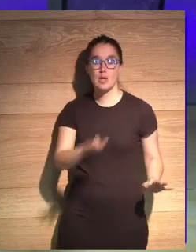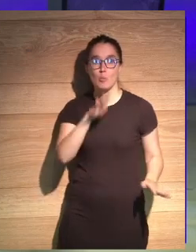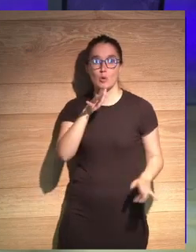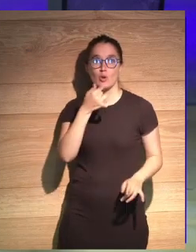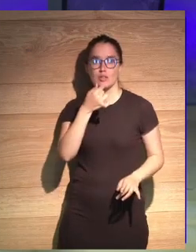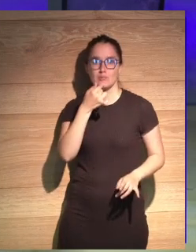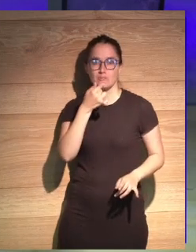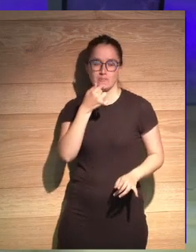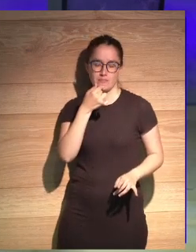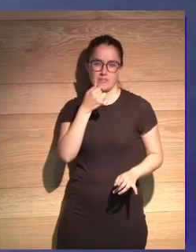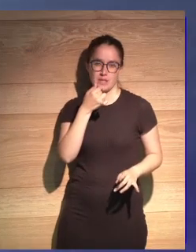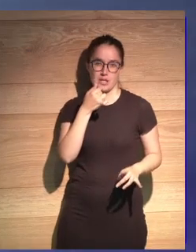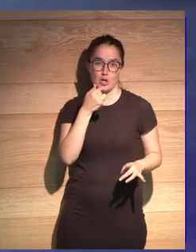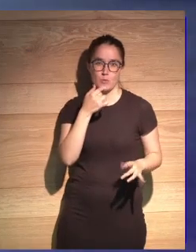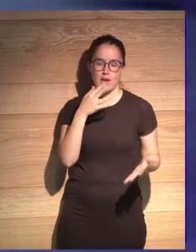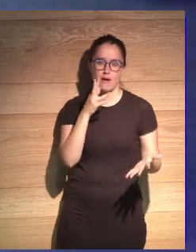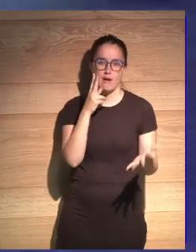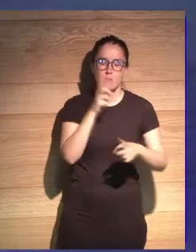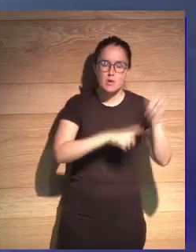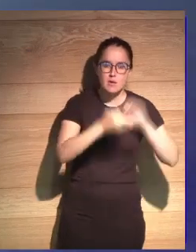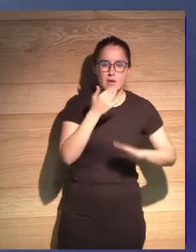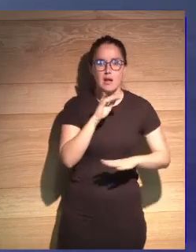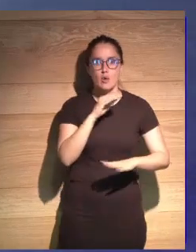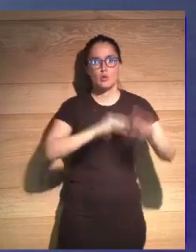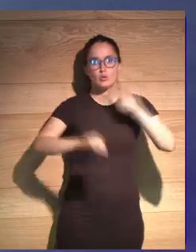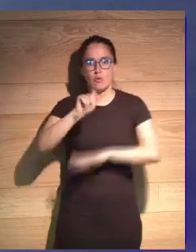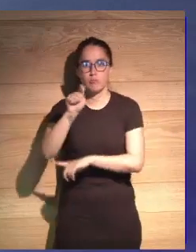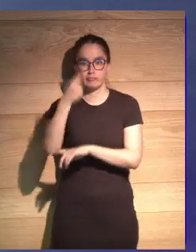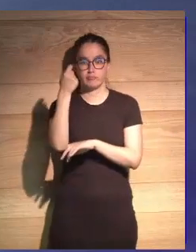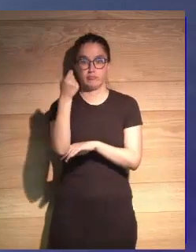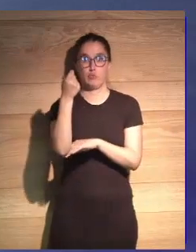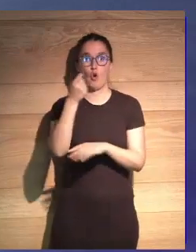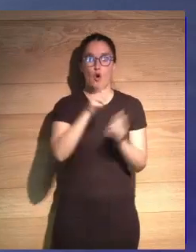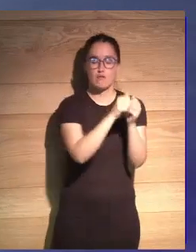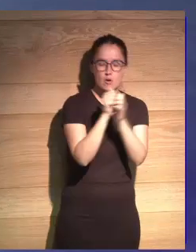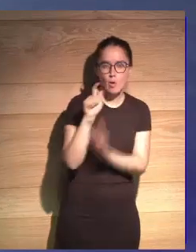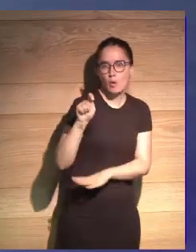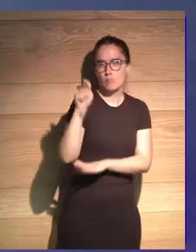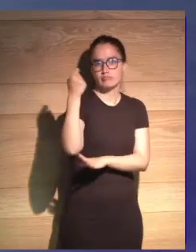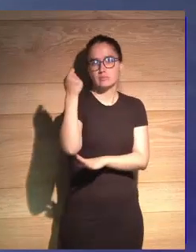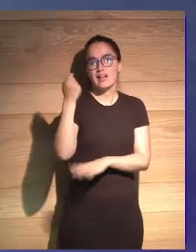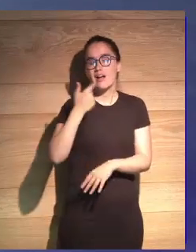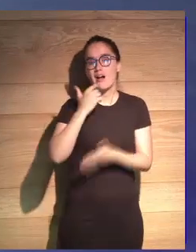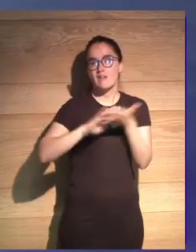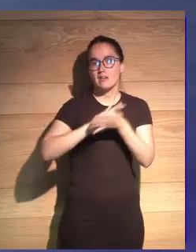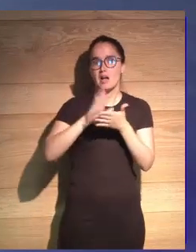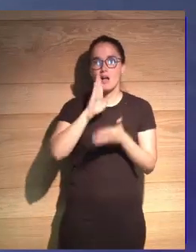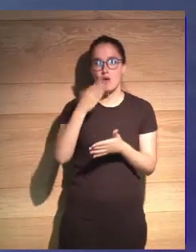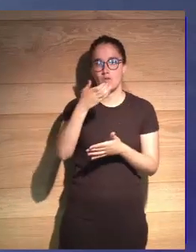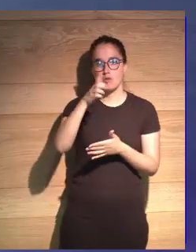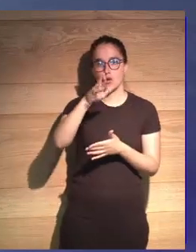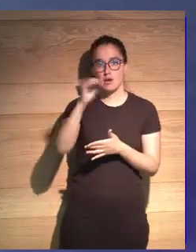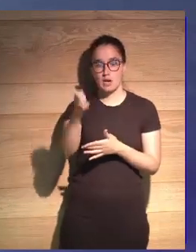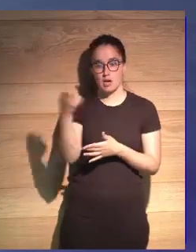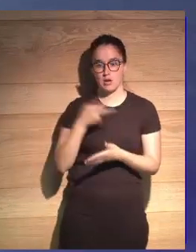That helps you to feel this way. And I say this because when you have solved a problem or when you have